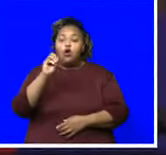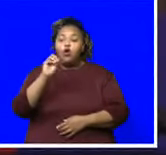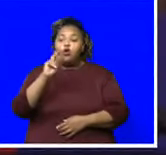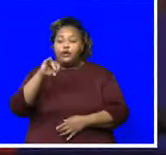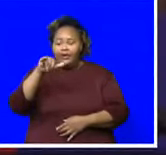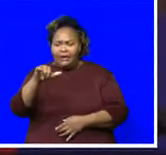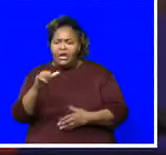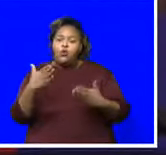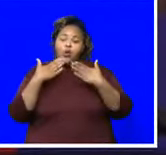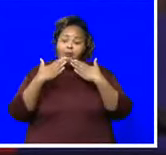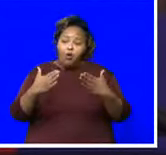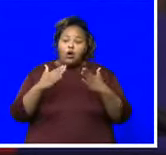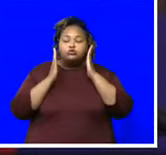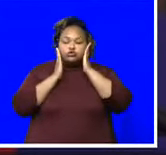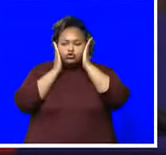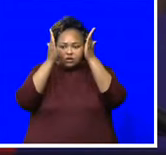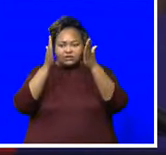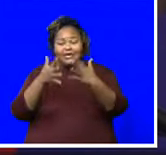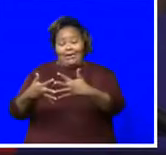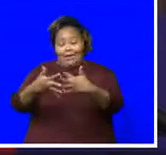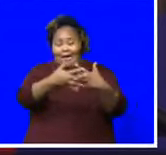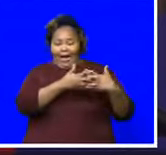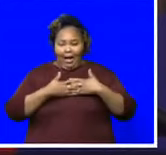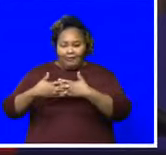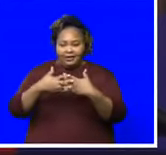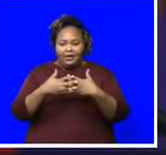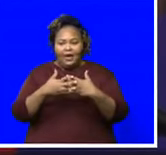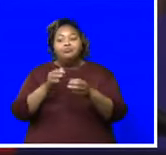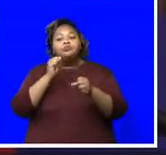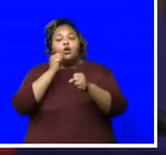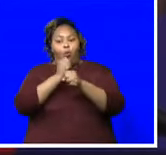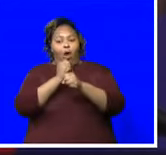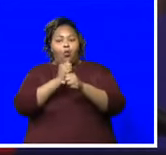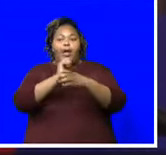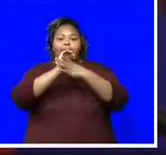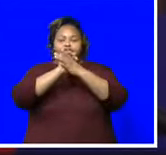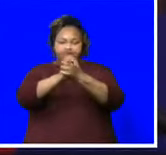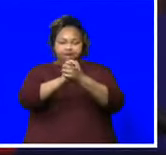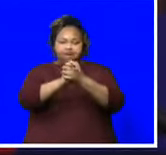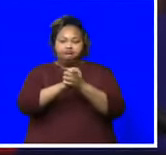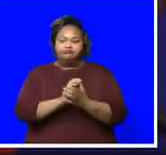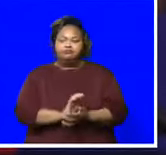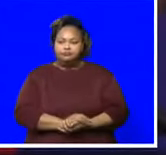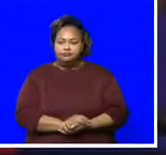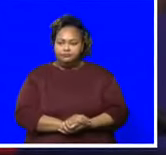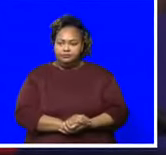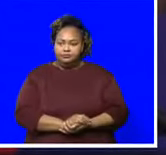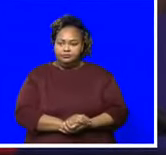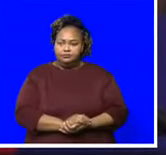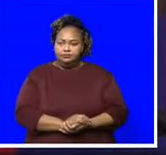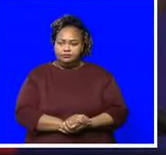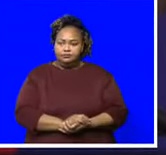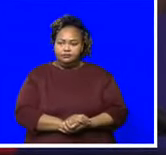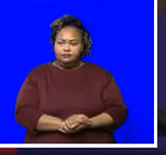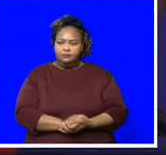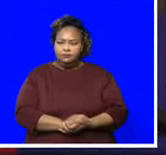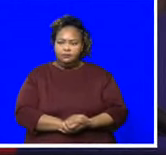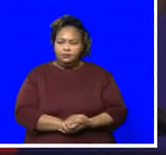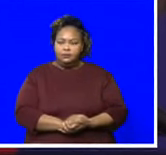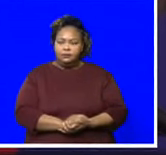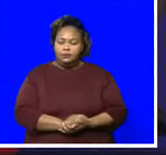lakhe neleSwatini. The awards are a demonstration of our support for Eswatini's export-led economic growth